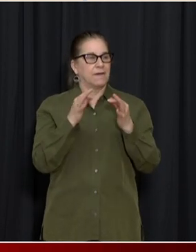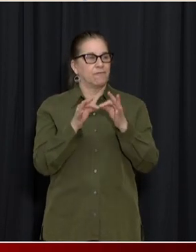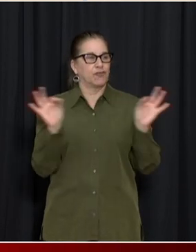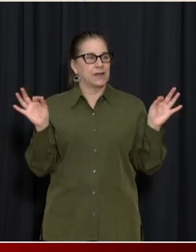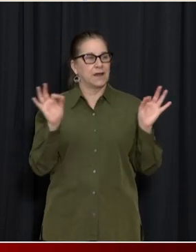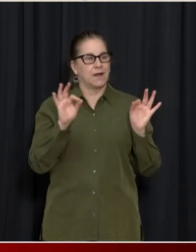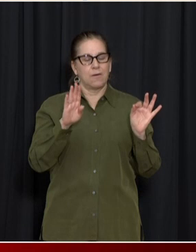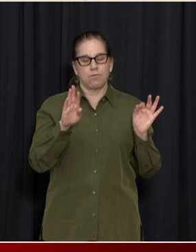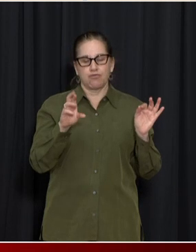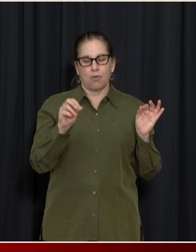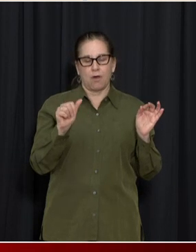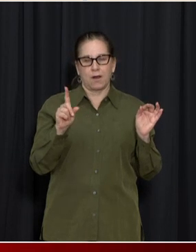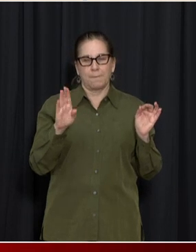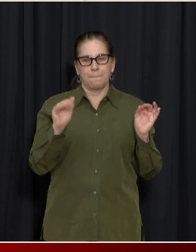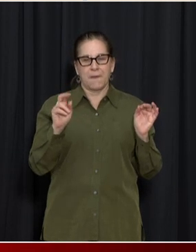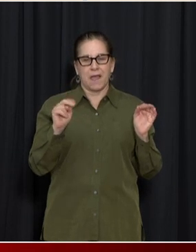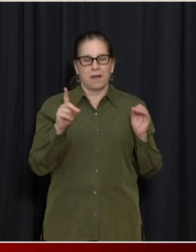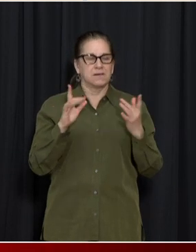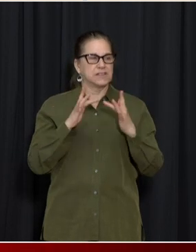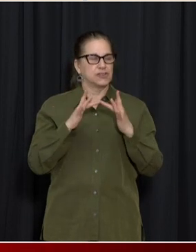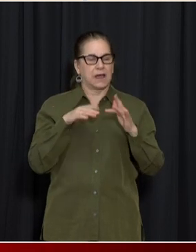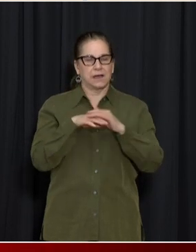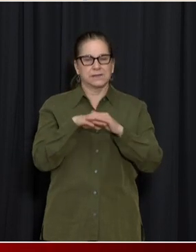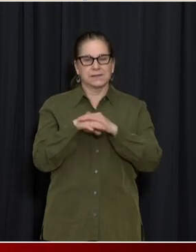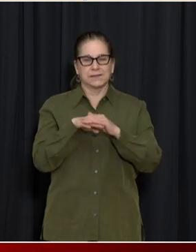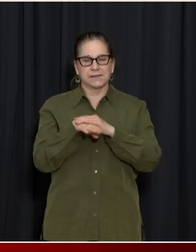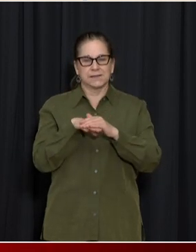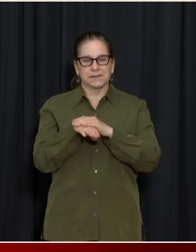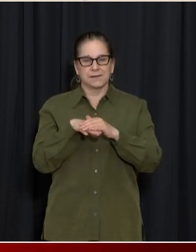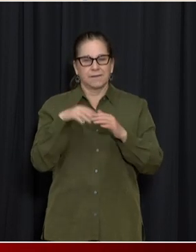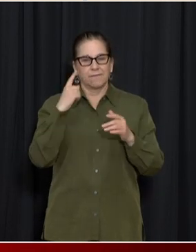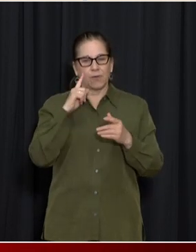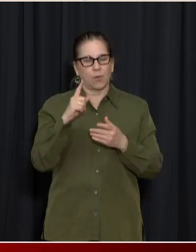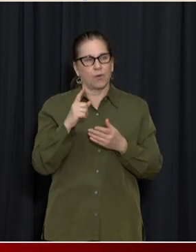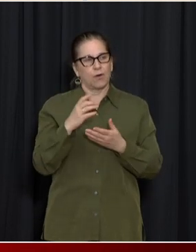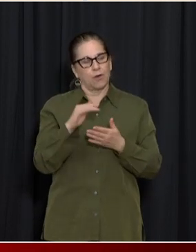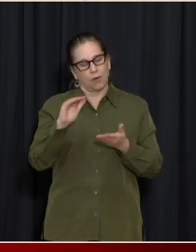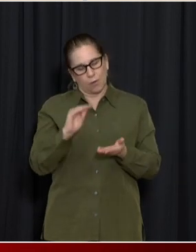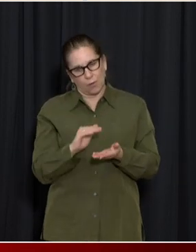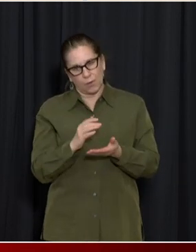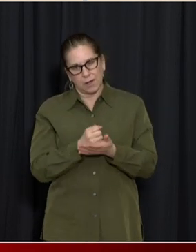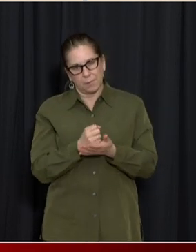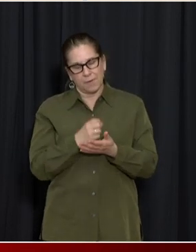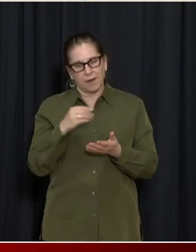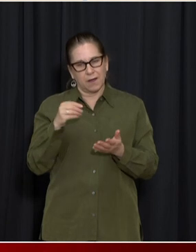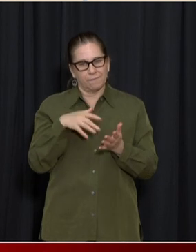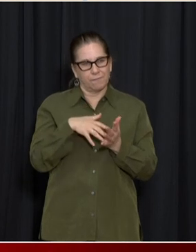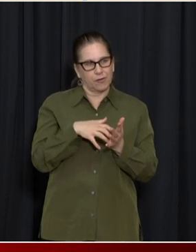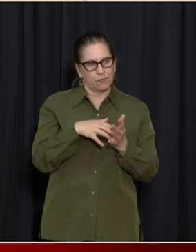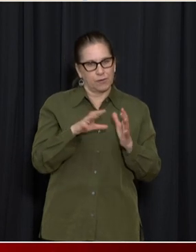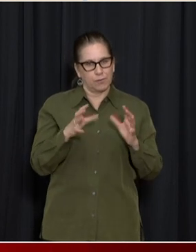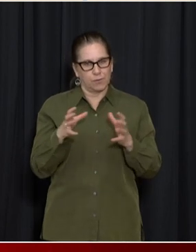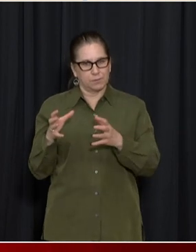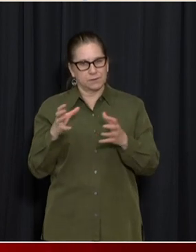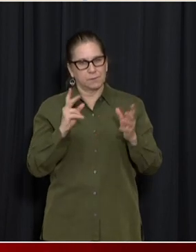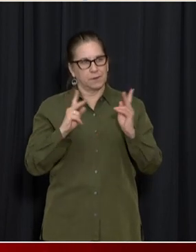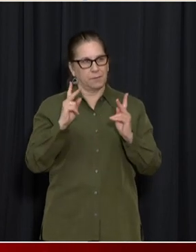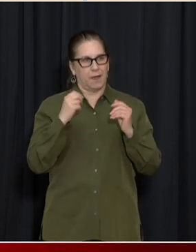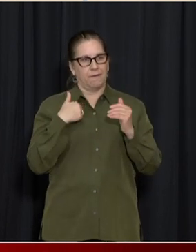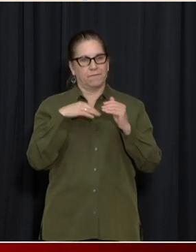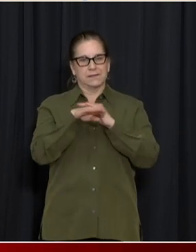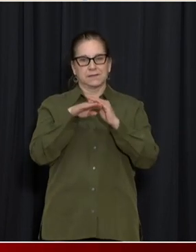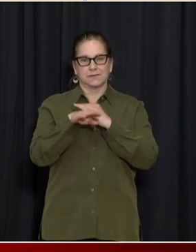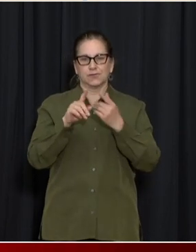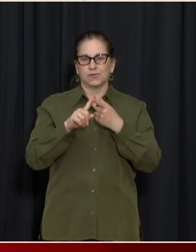to low-income and vulnerable populations, ensuring that our communications around reopening